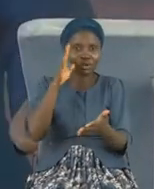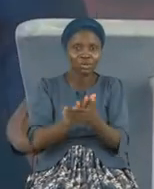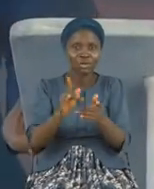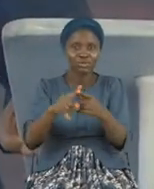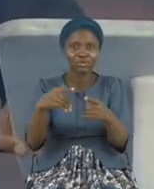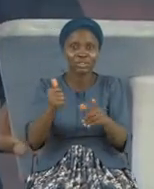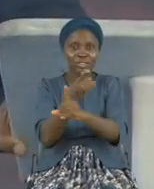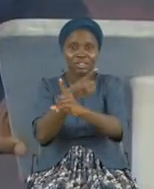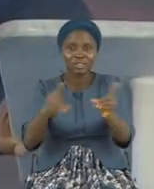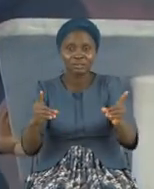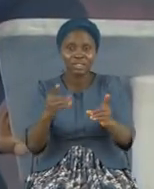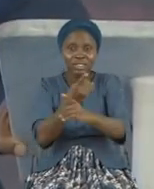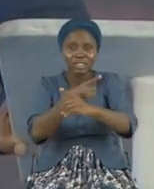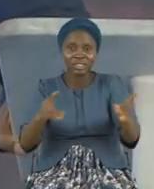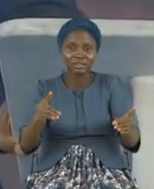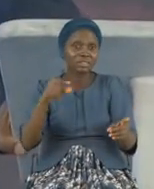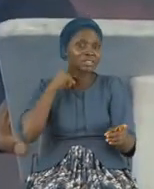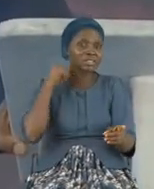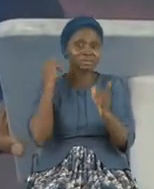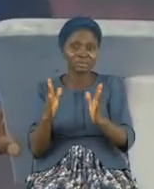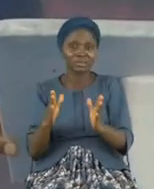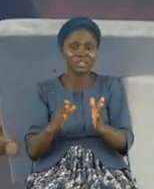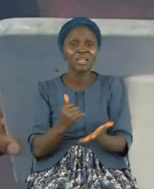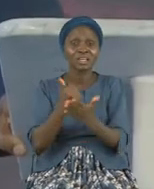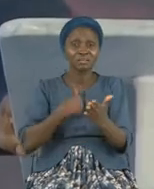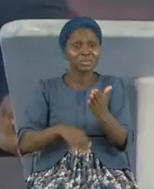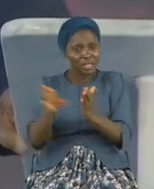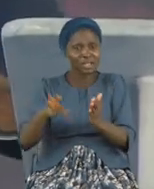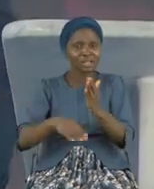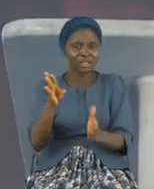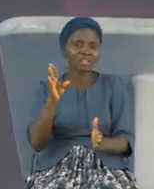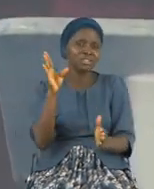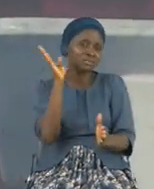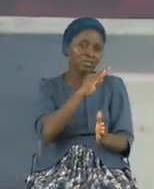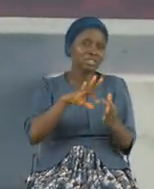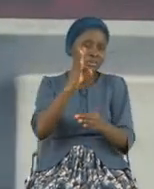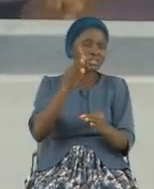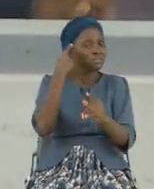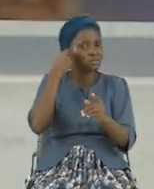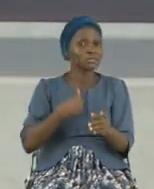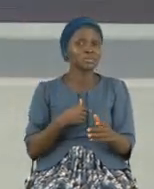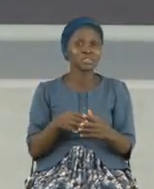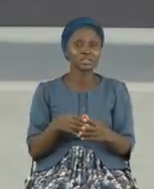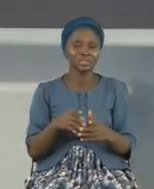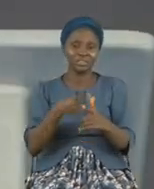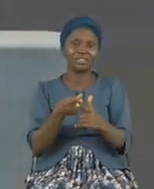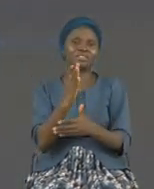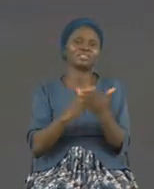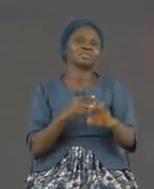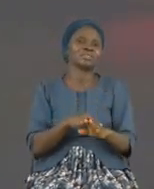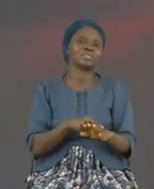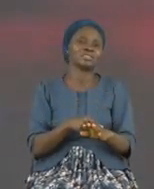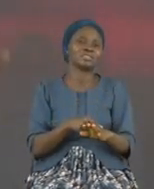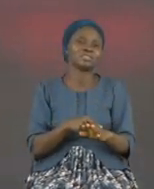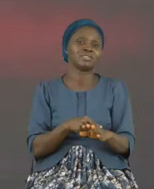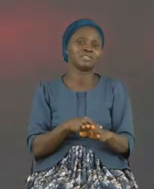minister. Cast out devils for me. Cast out devils for me. And then sometimes it's the wife that